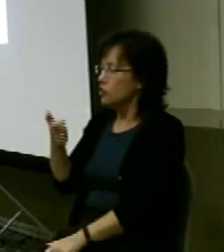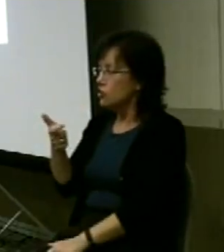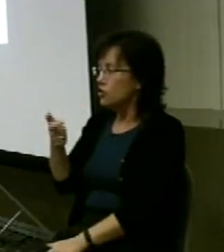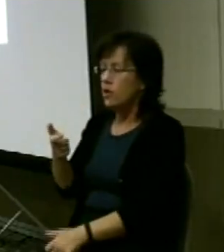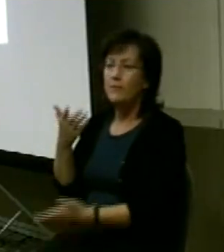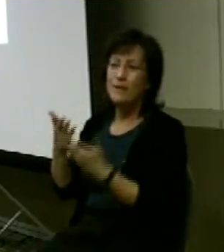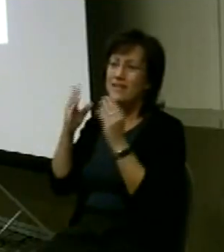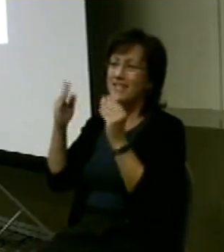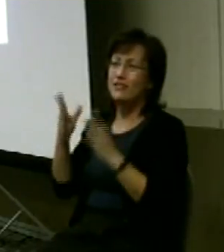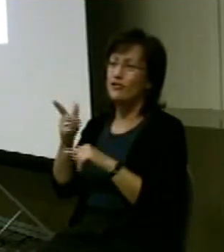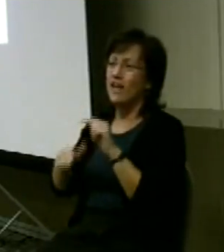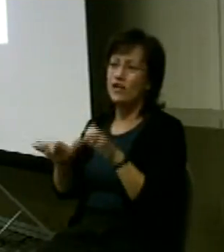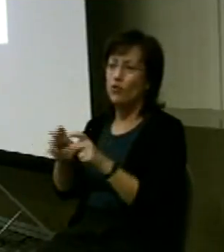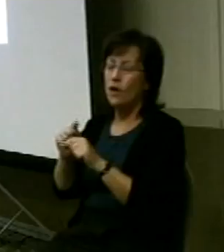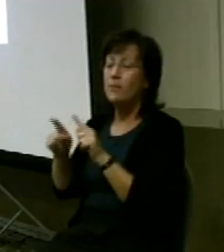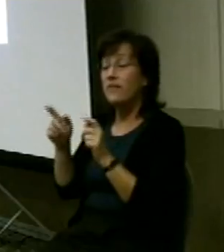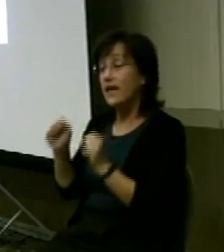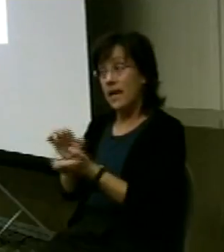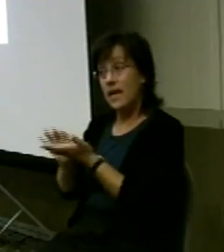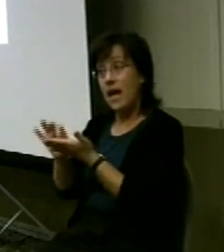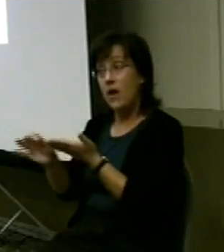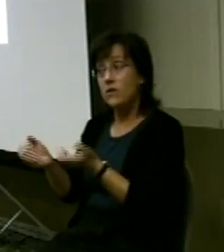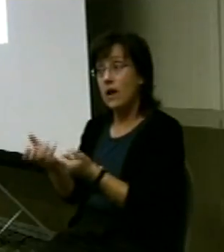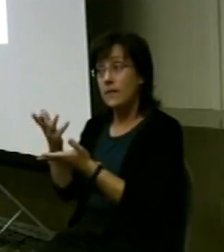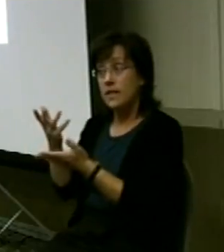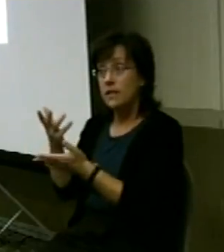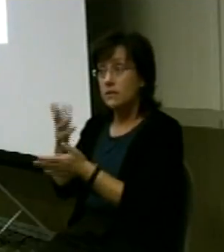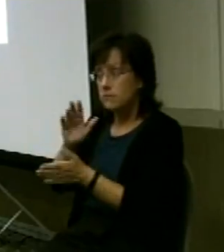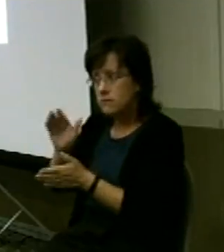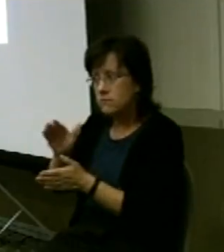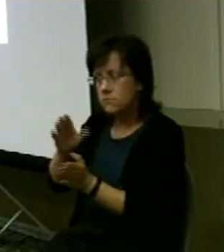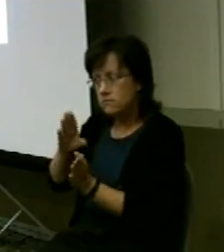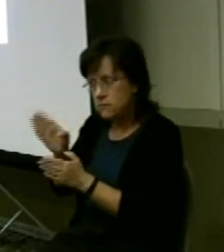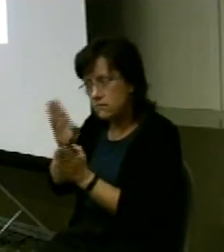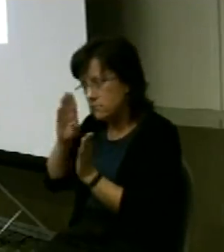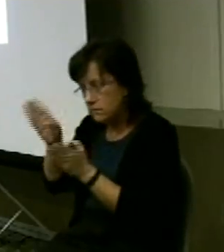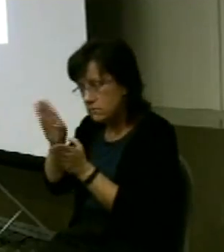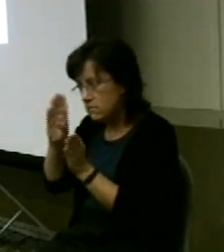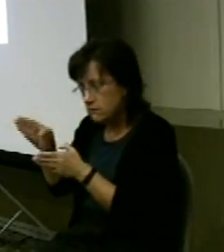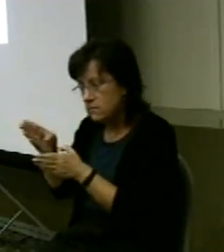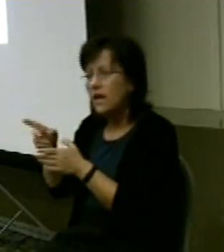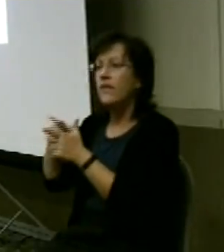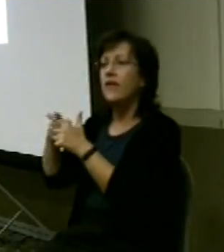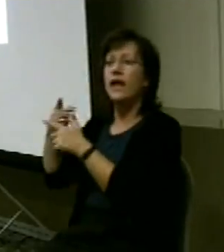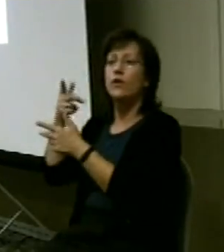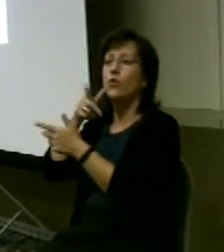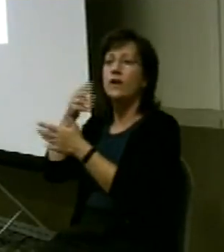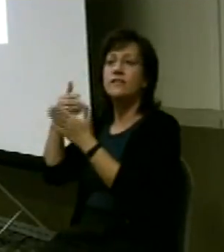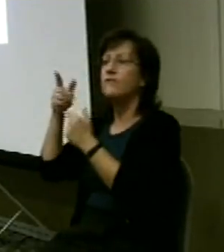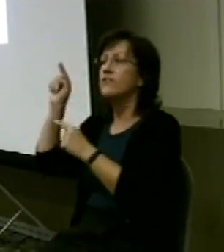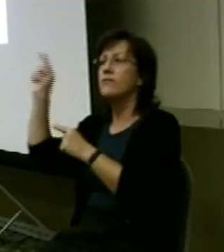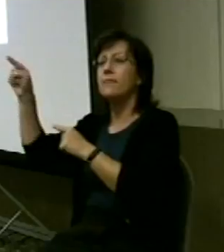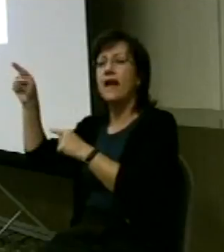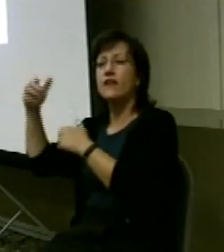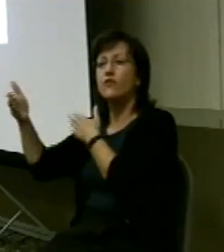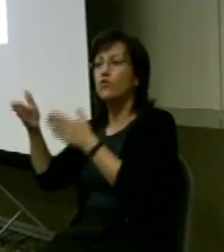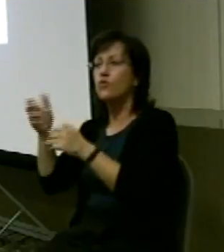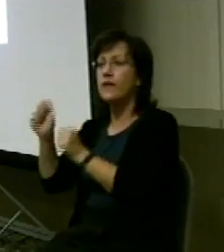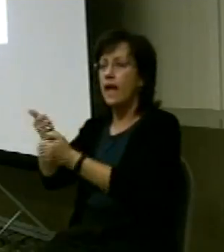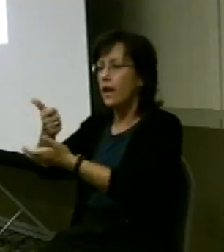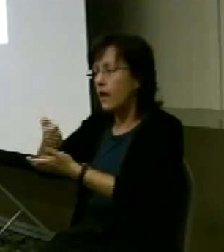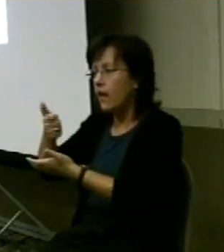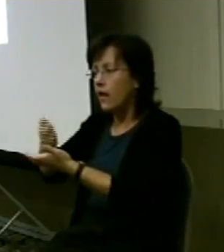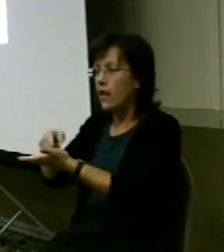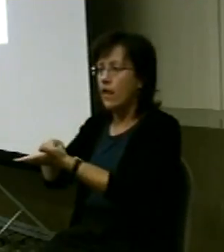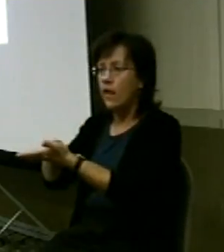teacher could count the prompts, and whoever's in the back of the room can take the time off task in actual measurable minutes.